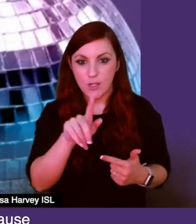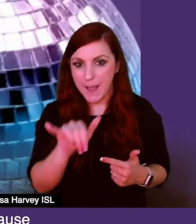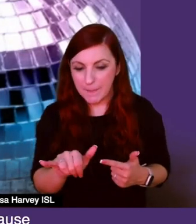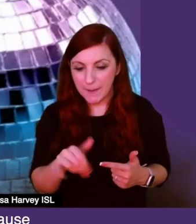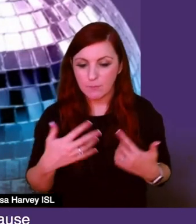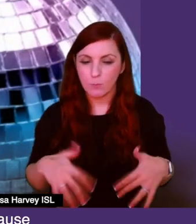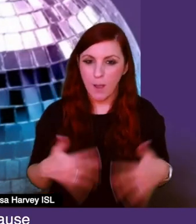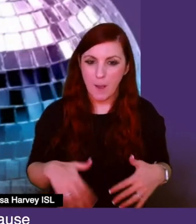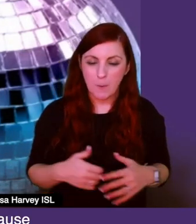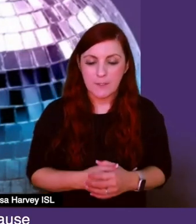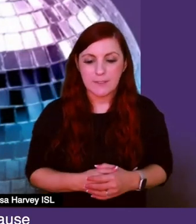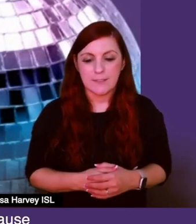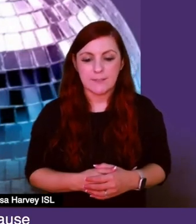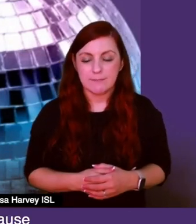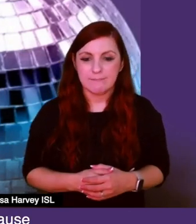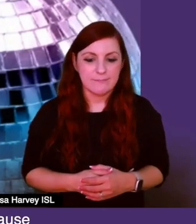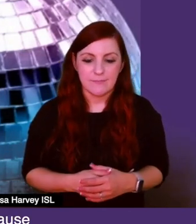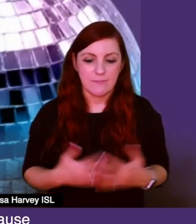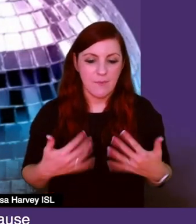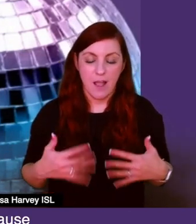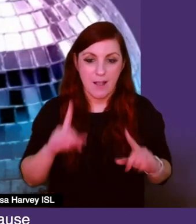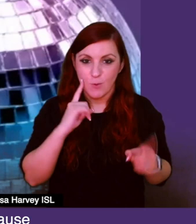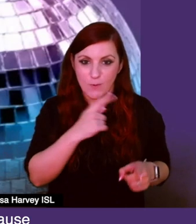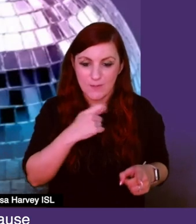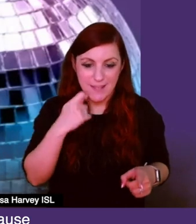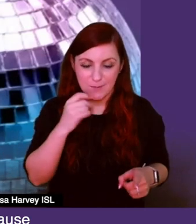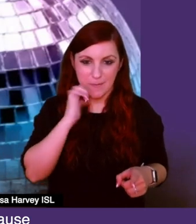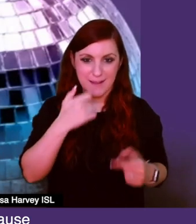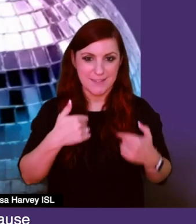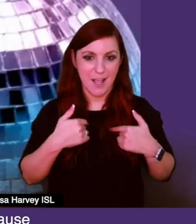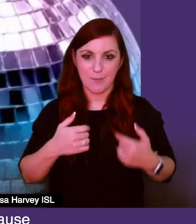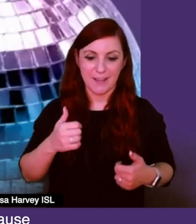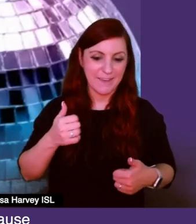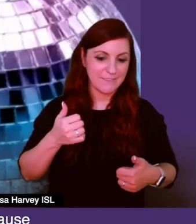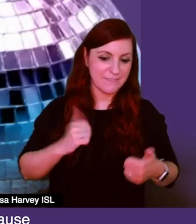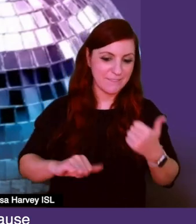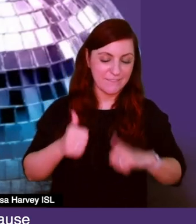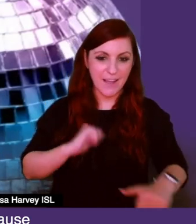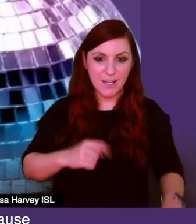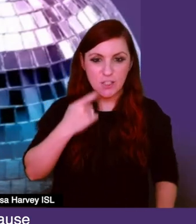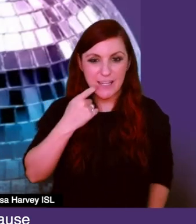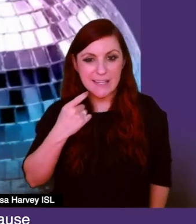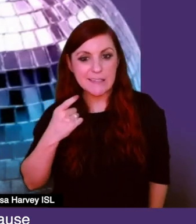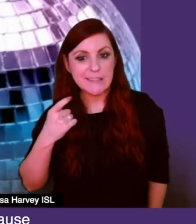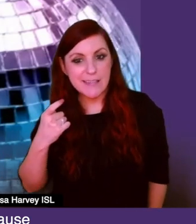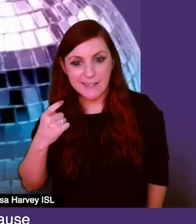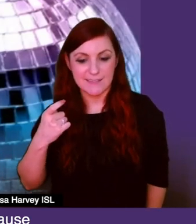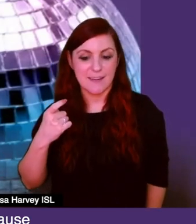Shelby. Oh my God. Yeah, I don't know what to say, because I'm a fashion